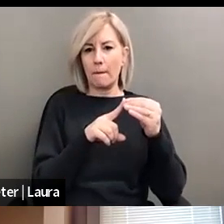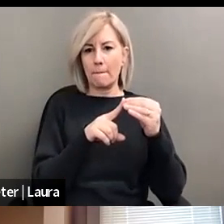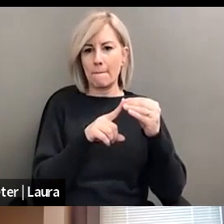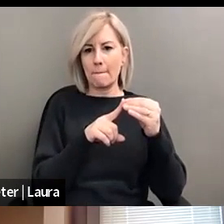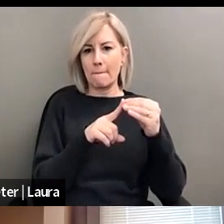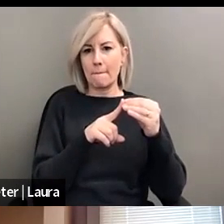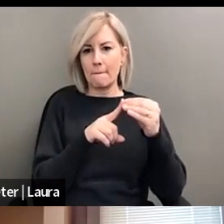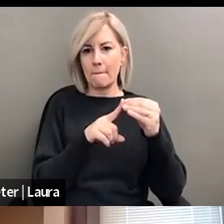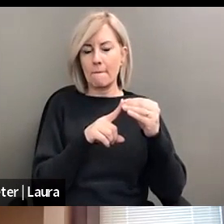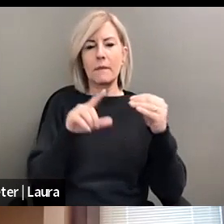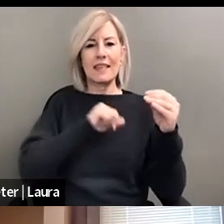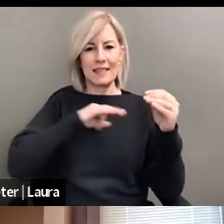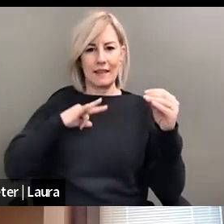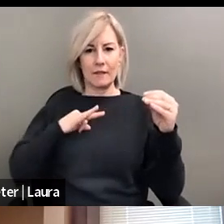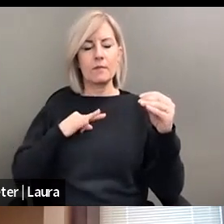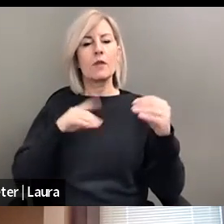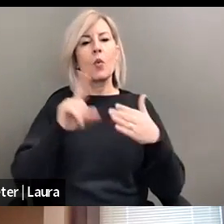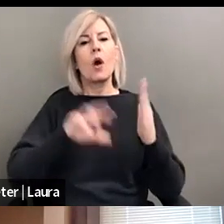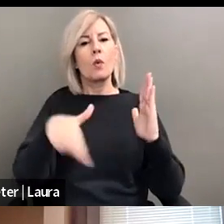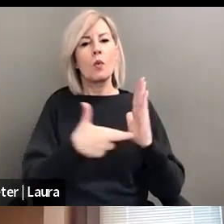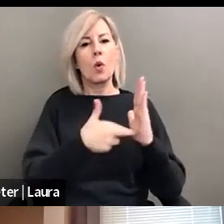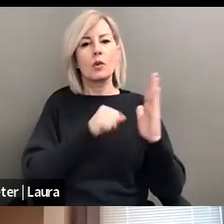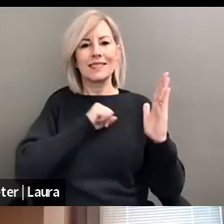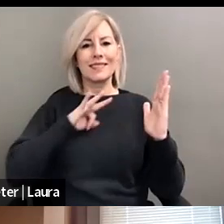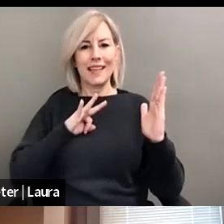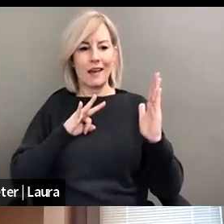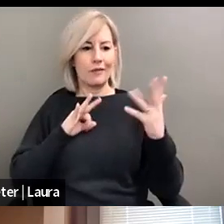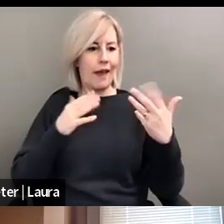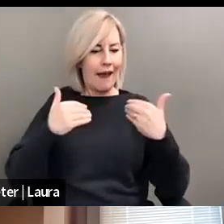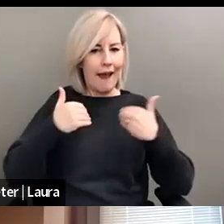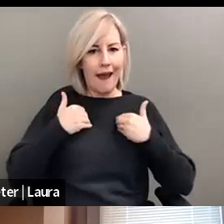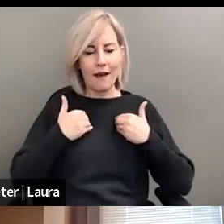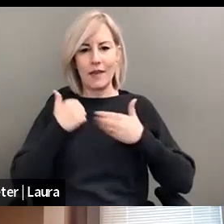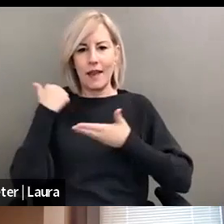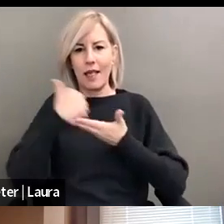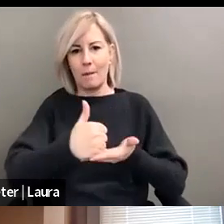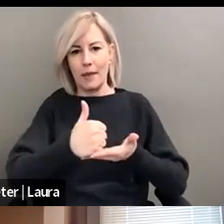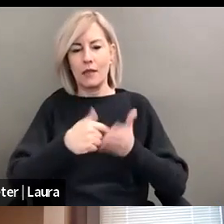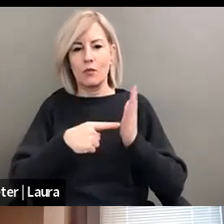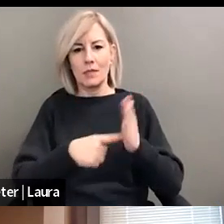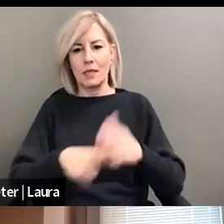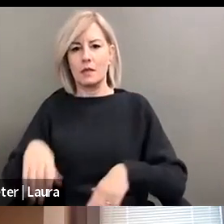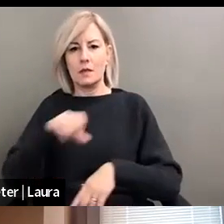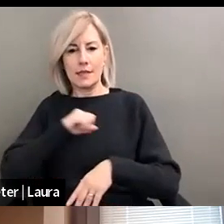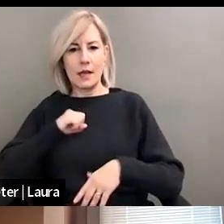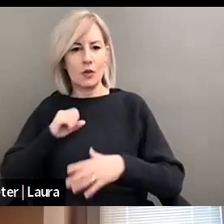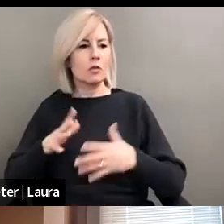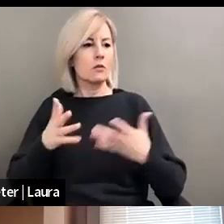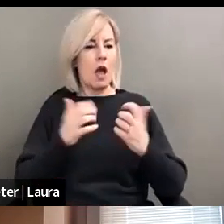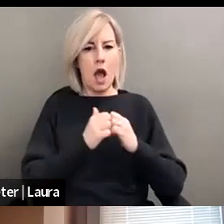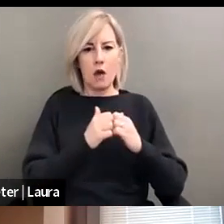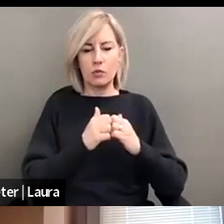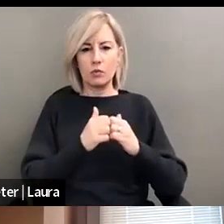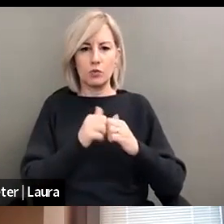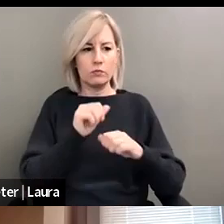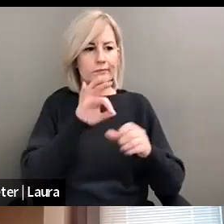What role does staff play in educating or assisting the representatives? How do constituents work best with those staff and connect